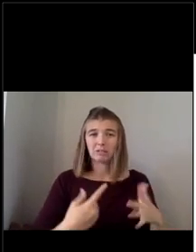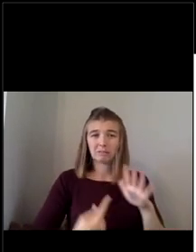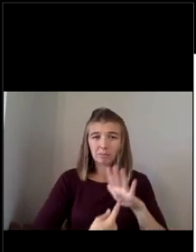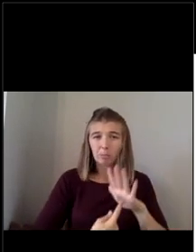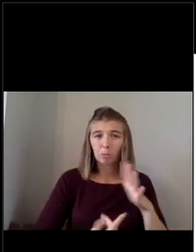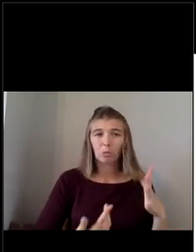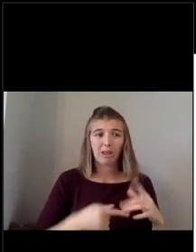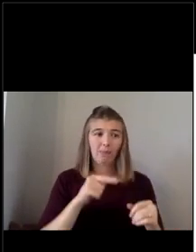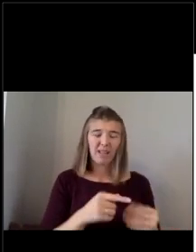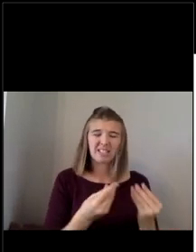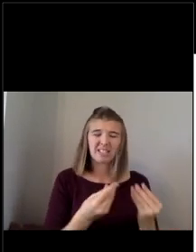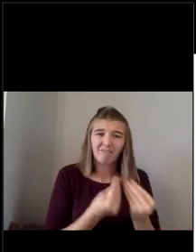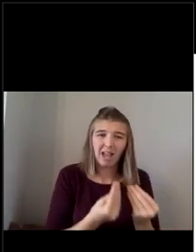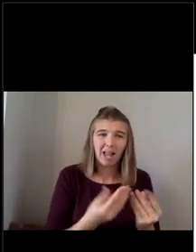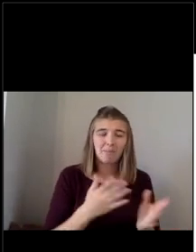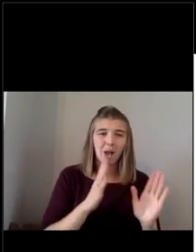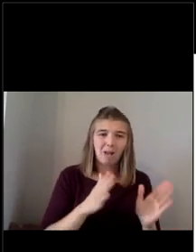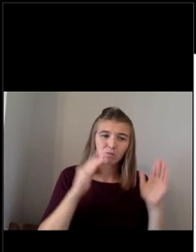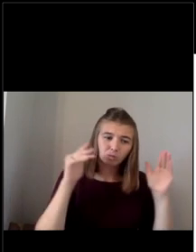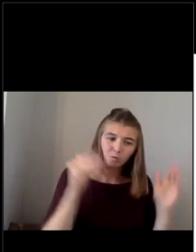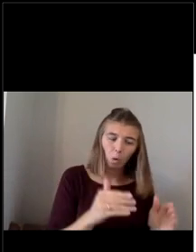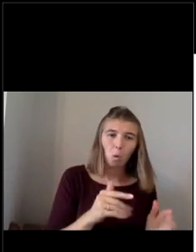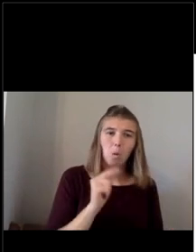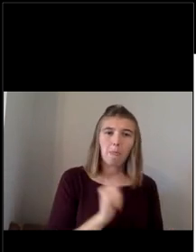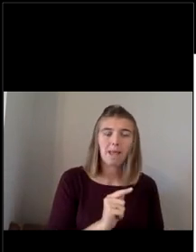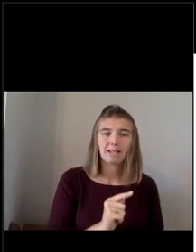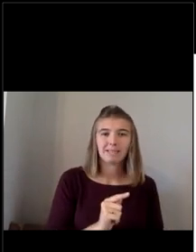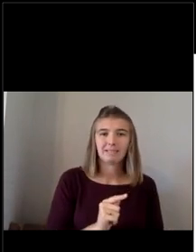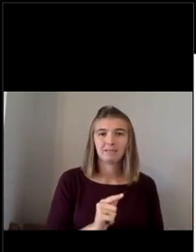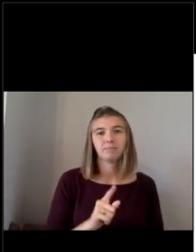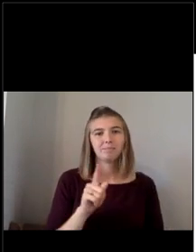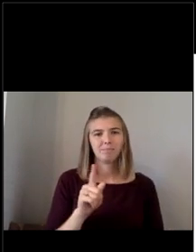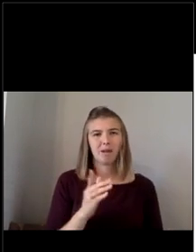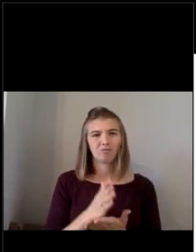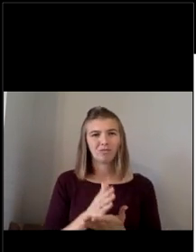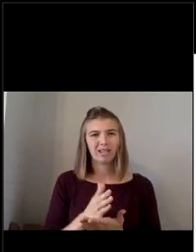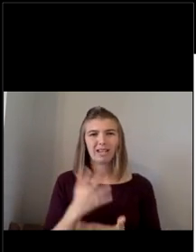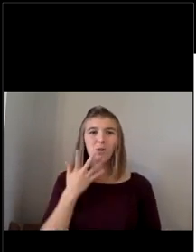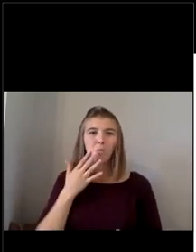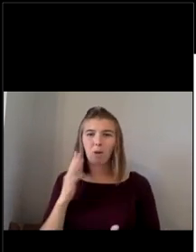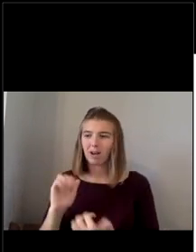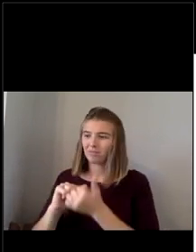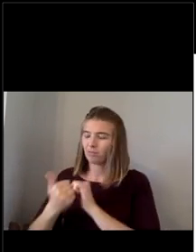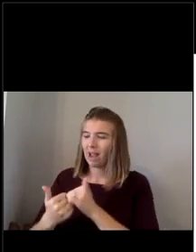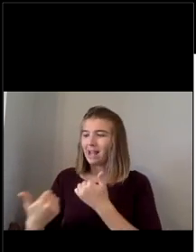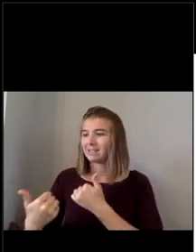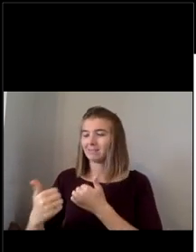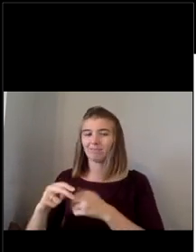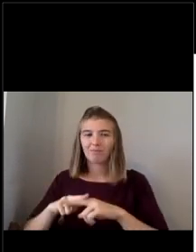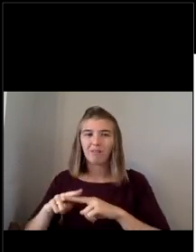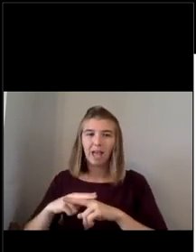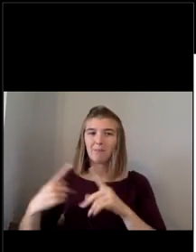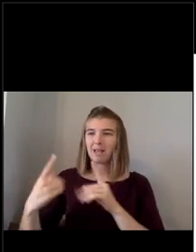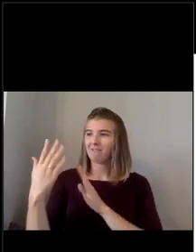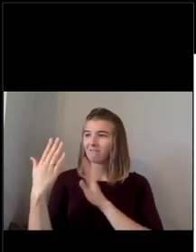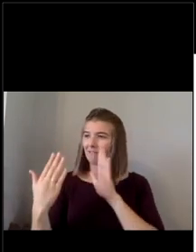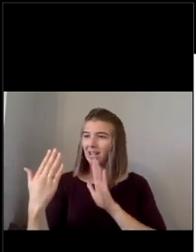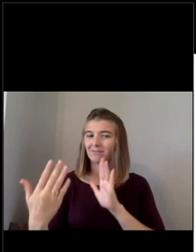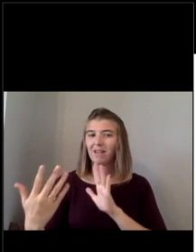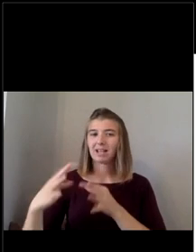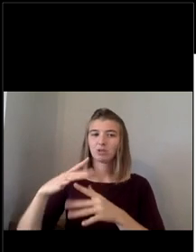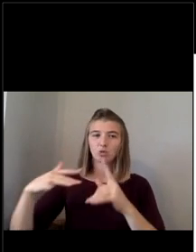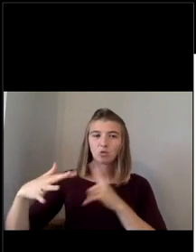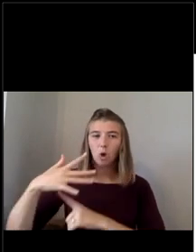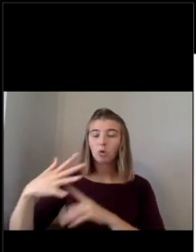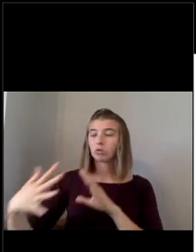your future life and your career than the perceived benefits of spending time with others. Many of us have a tendency to